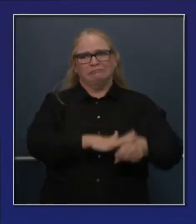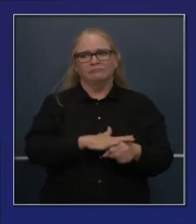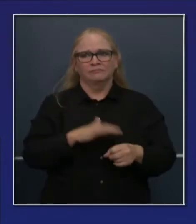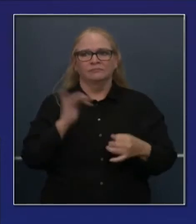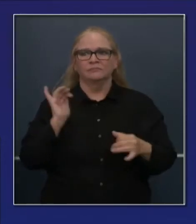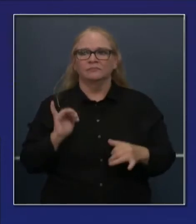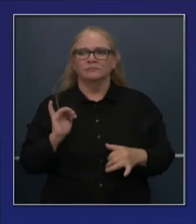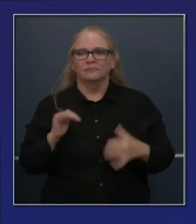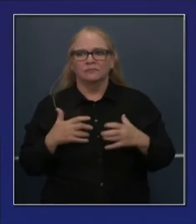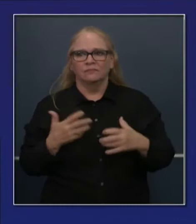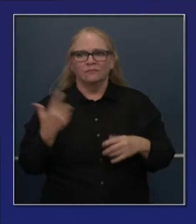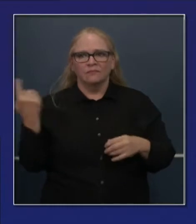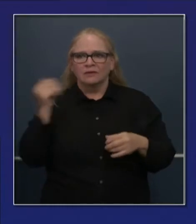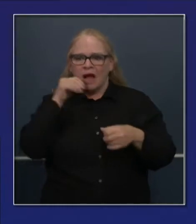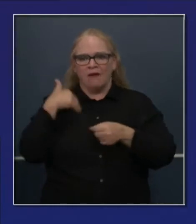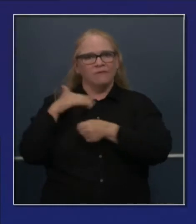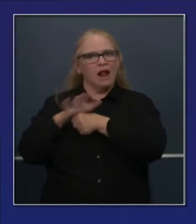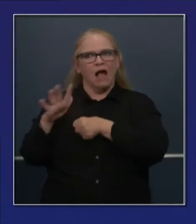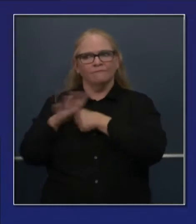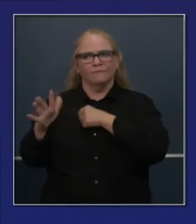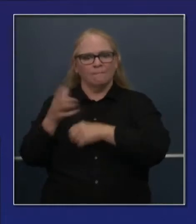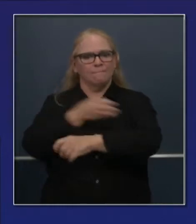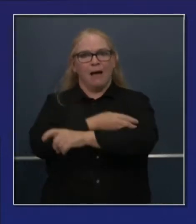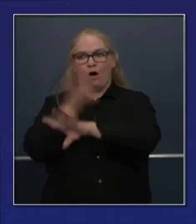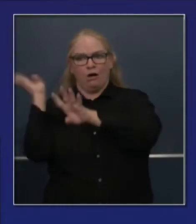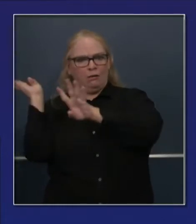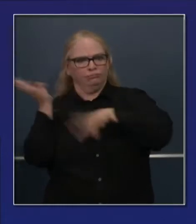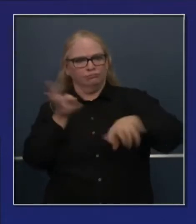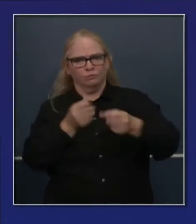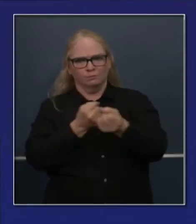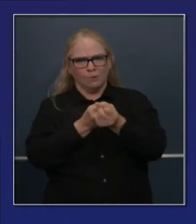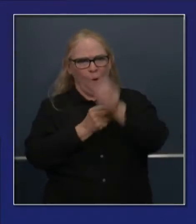to provide uninterrupted service